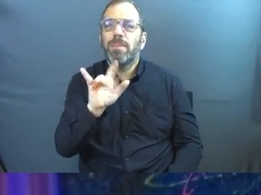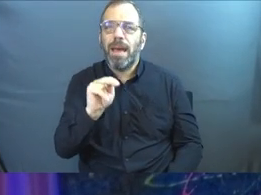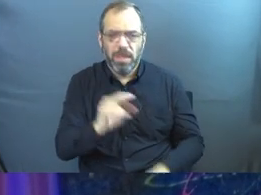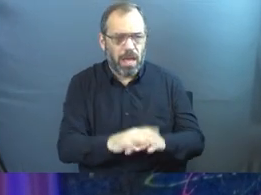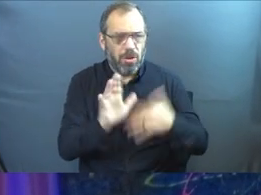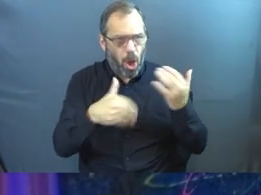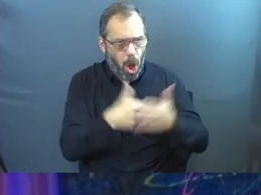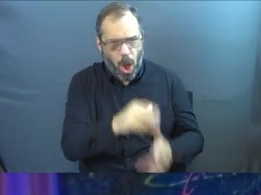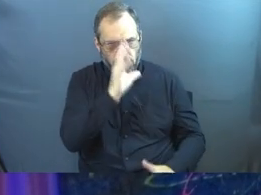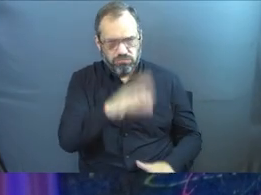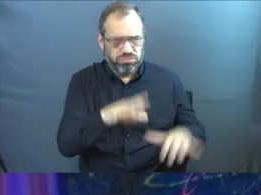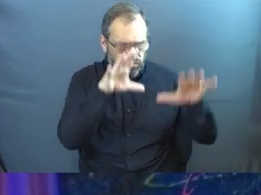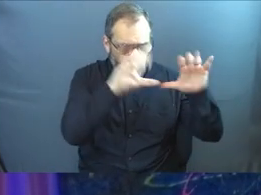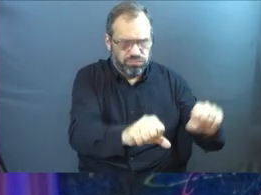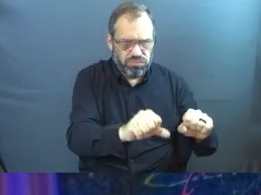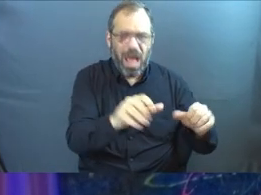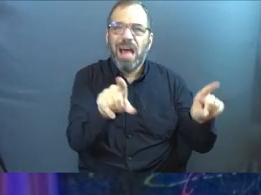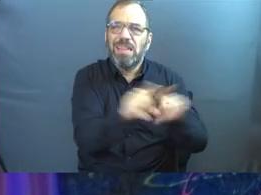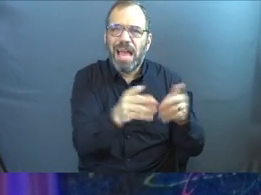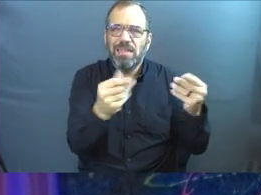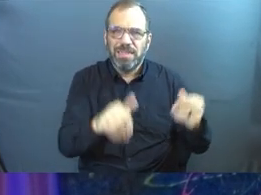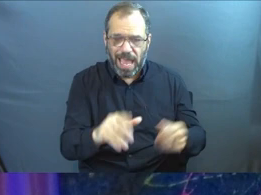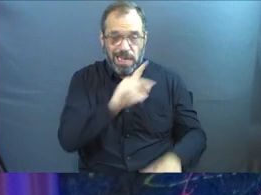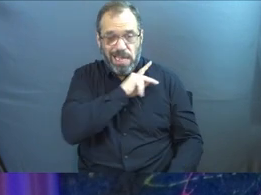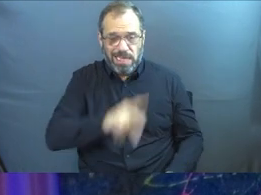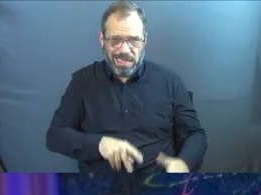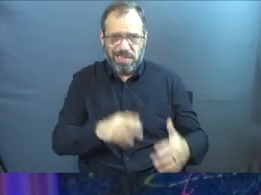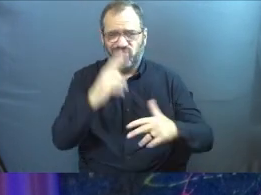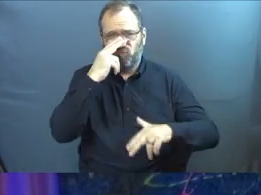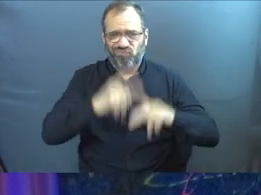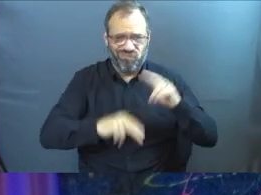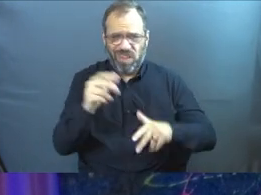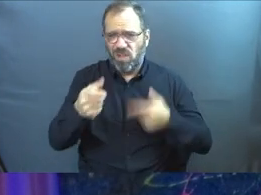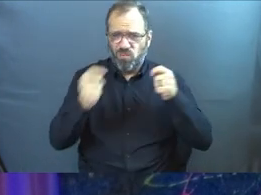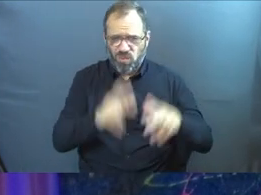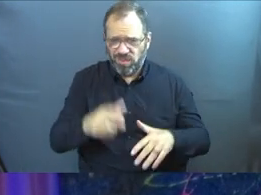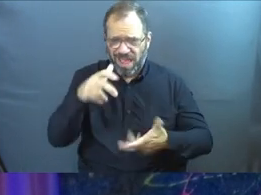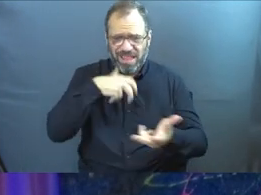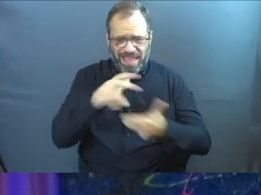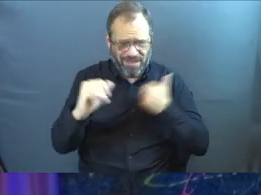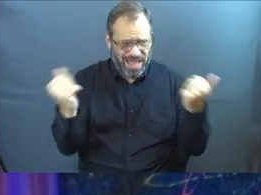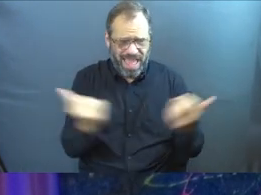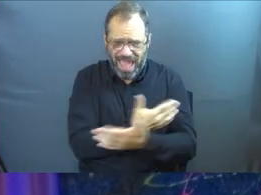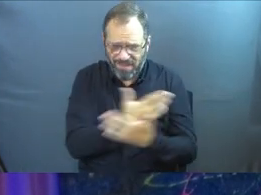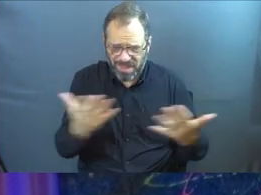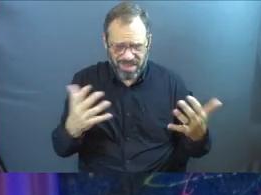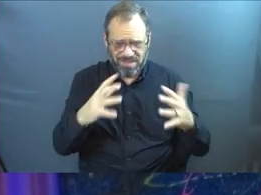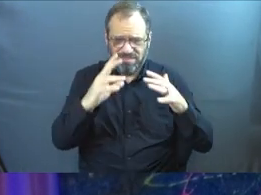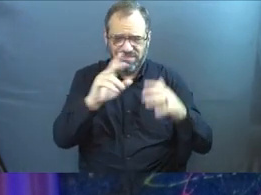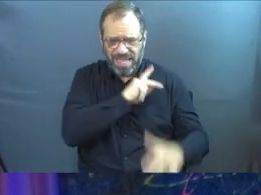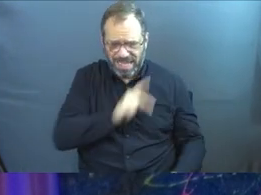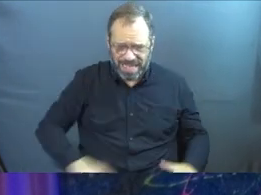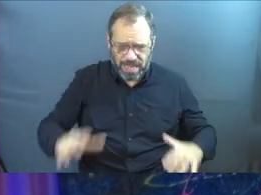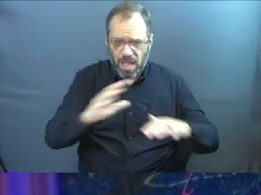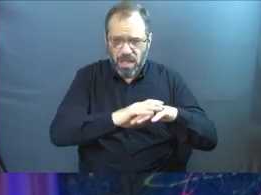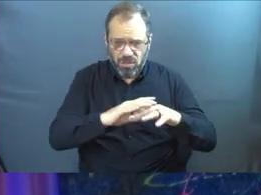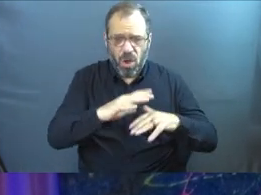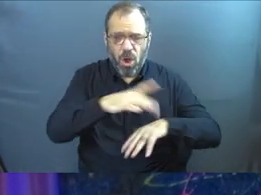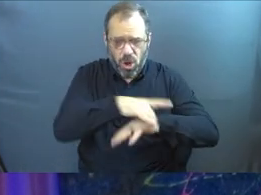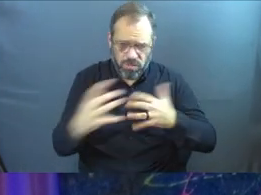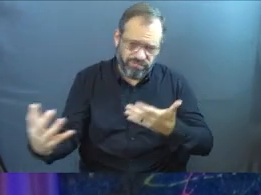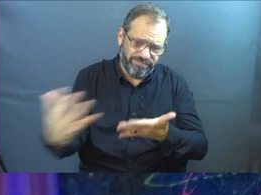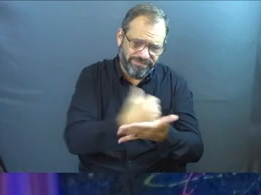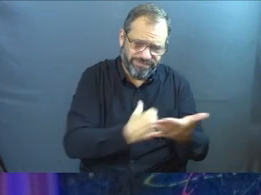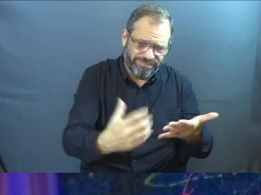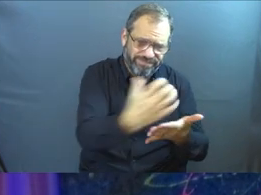faces forward. They gather captives like sand. At kings they scoff. At rulers they laugh. They laugh at every fortress. For they pile up earth and take